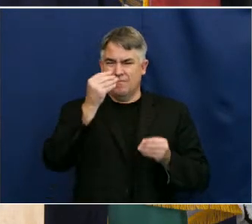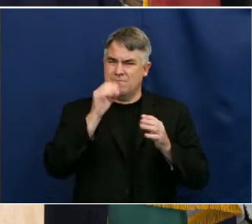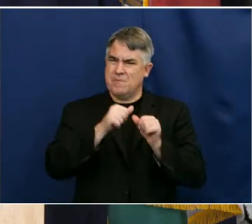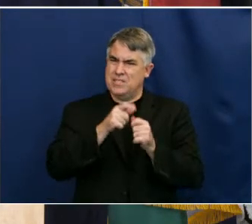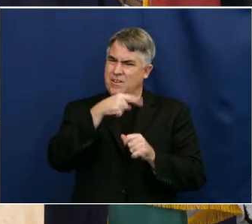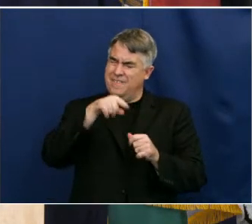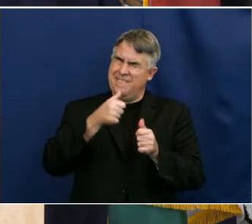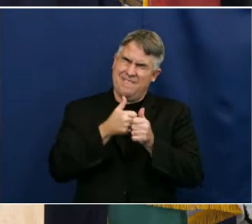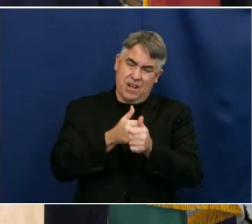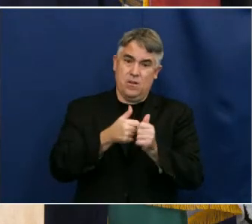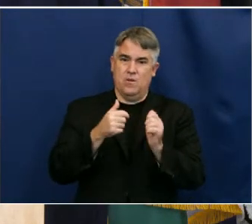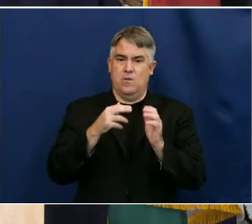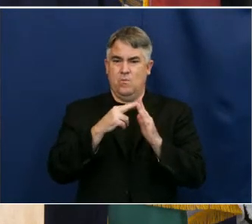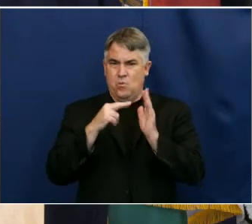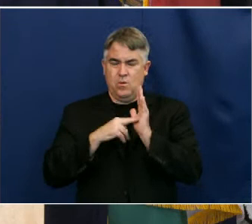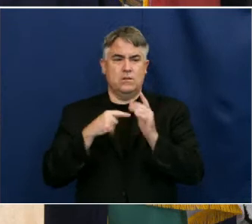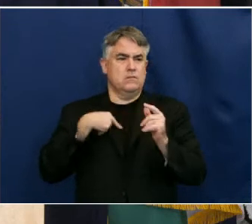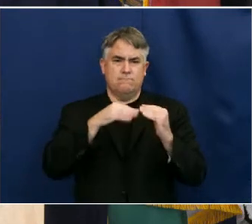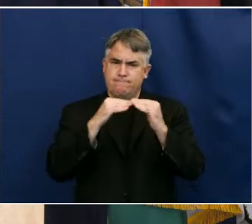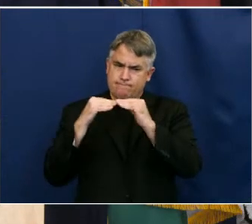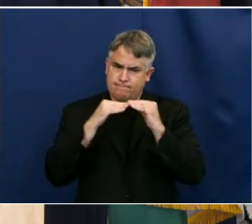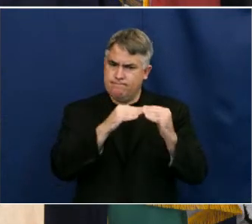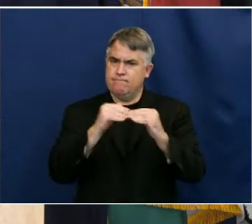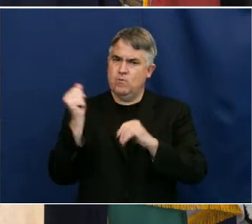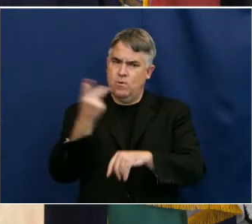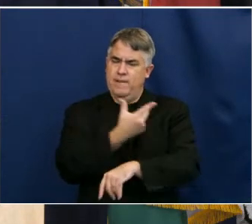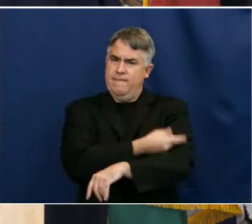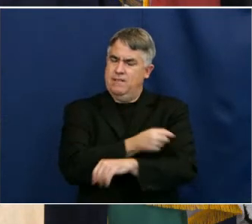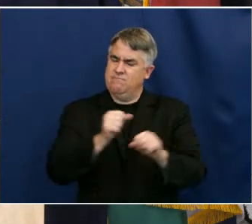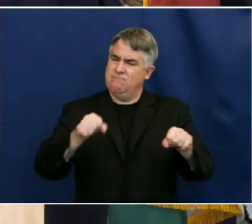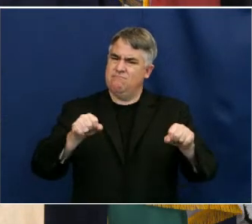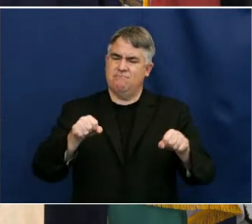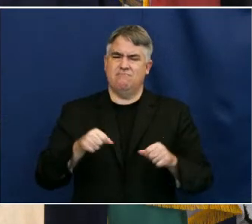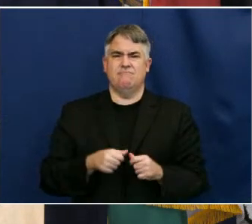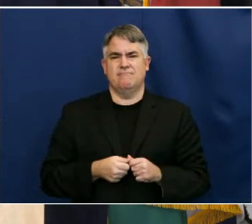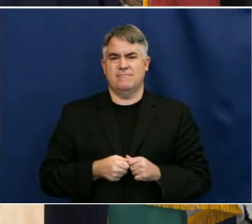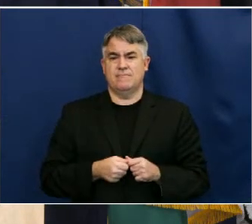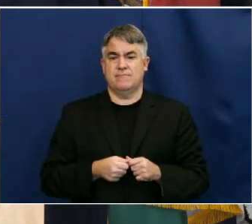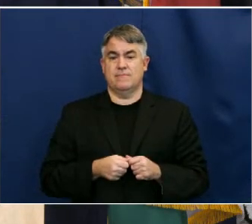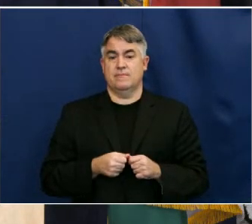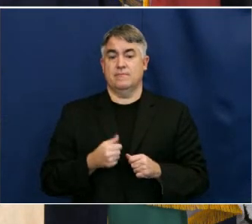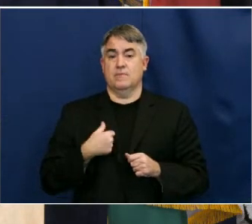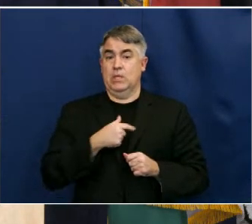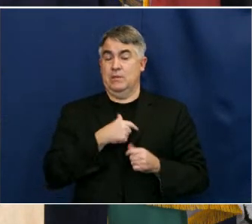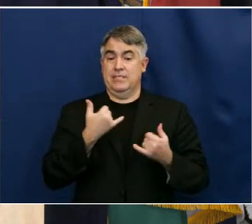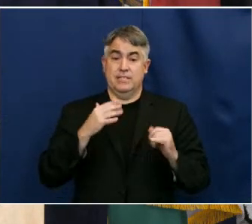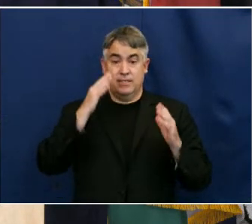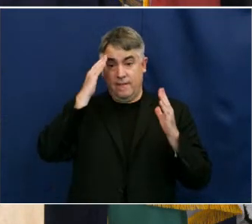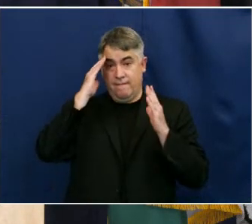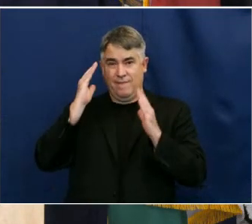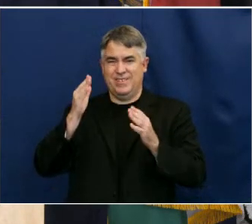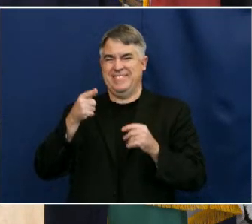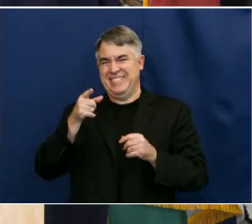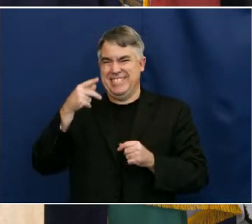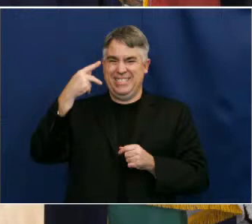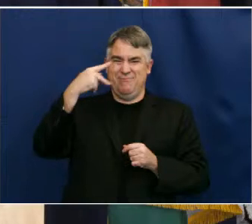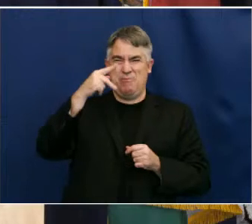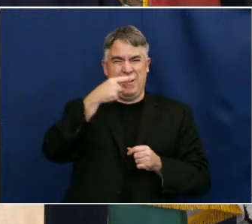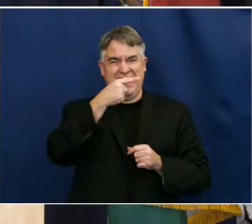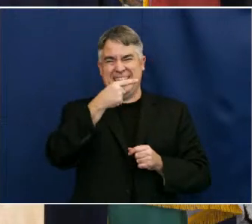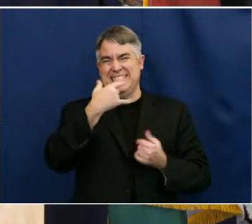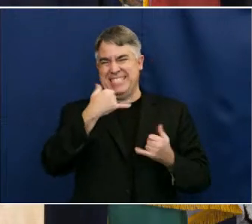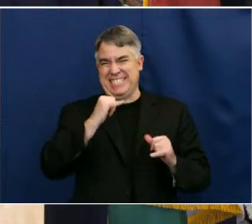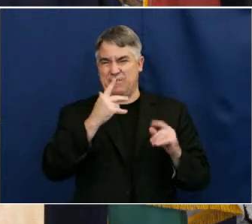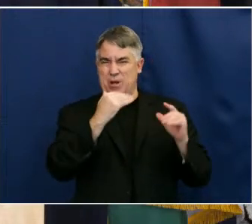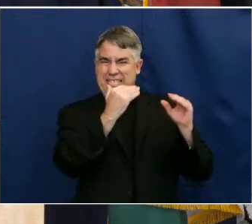are eligible. And just a reminder, we're still focused on the tiers that are available in order for people to be able to have access to a lot of the child